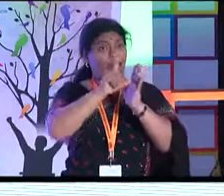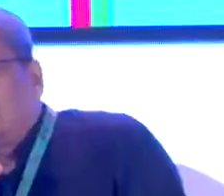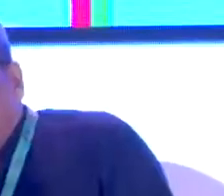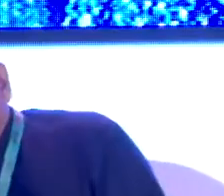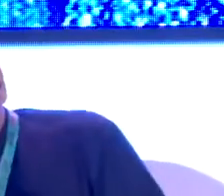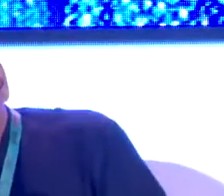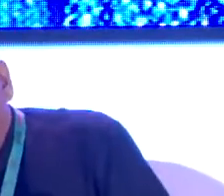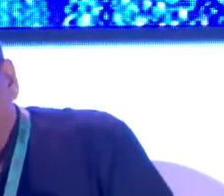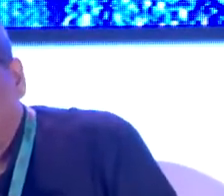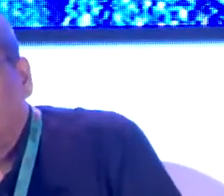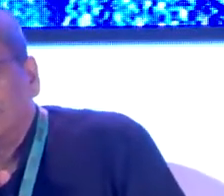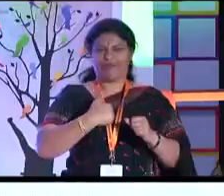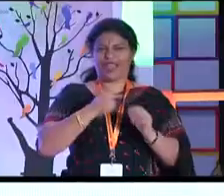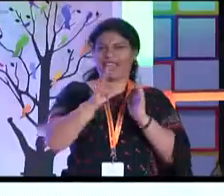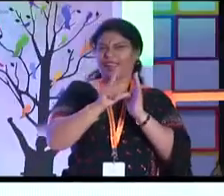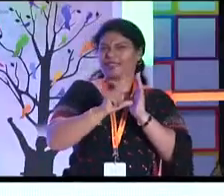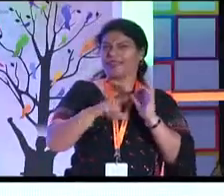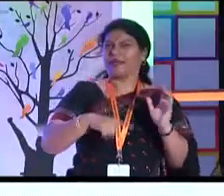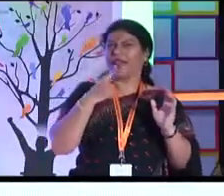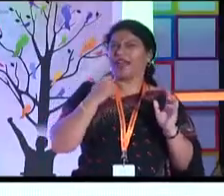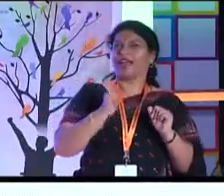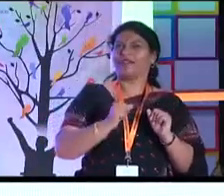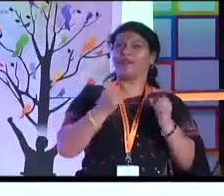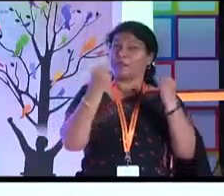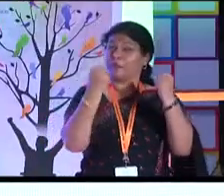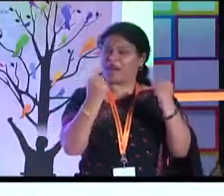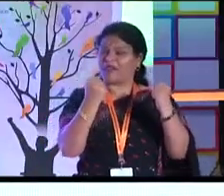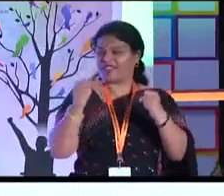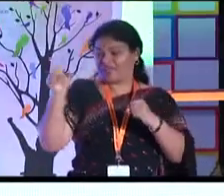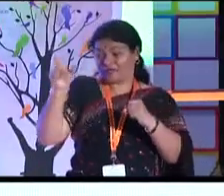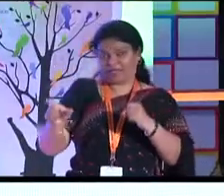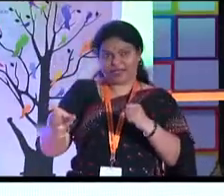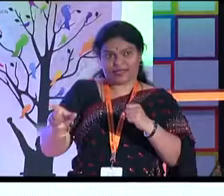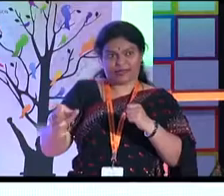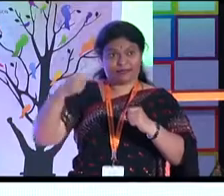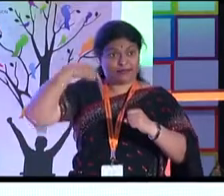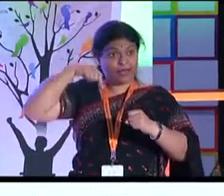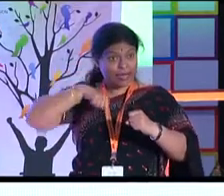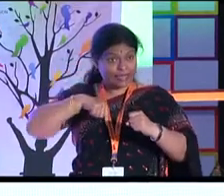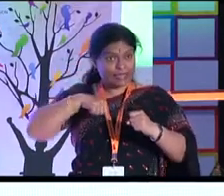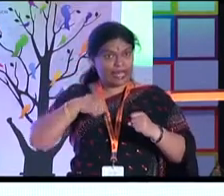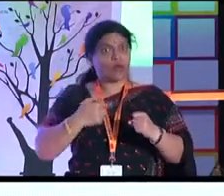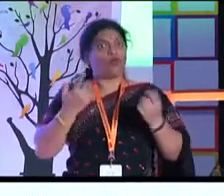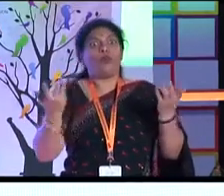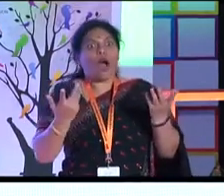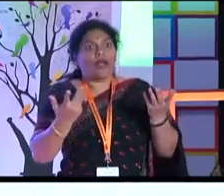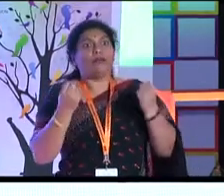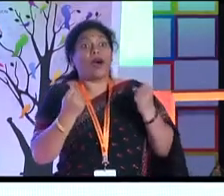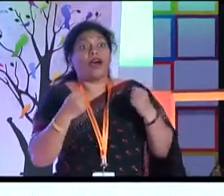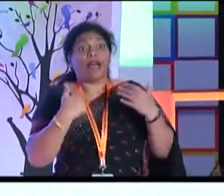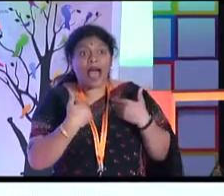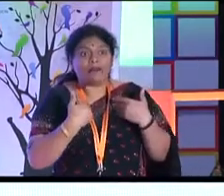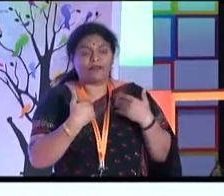My biggest life lesson is the power of the individual. I strongly believe that